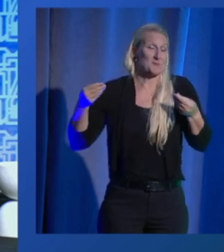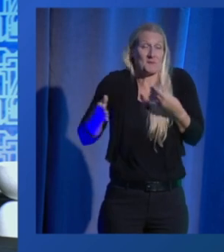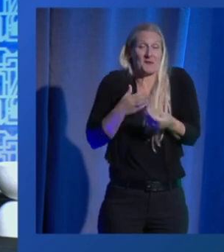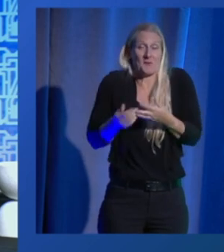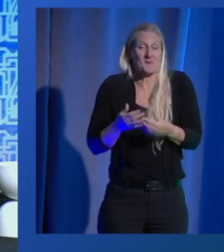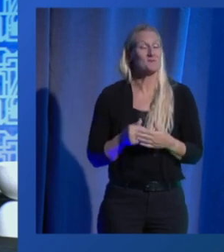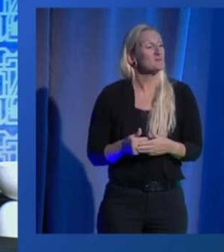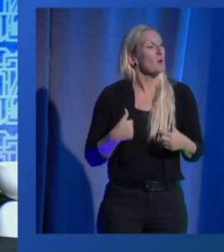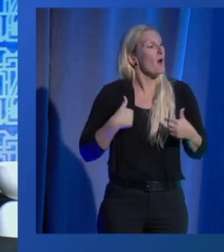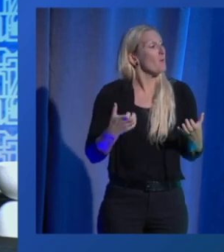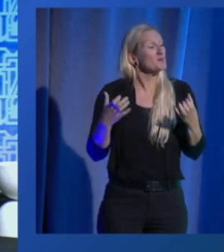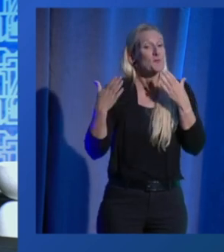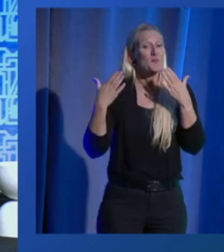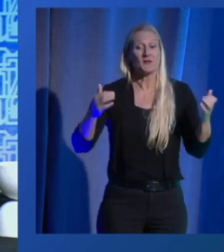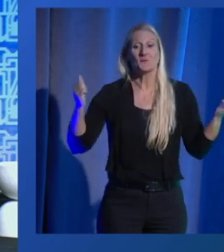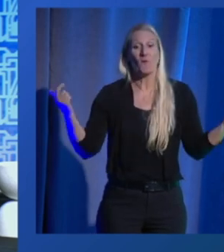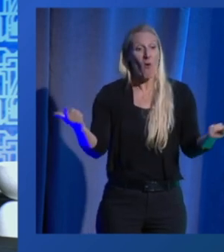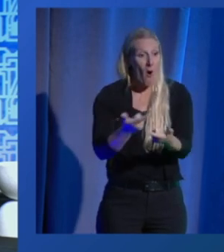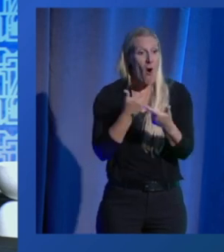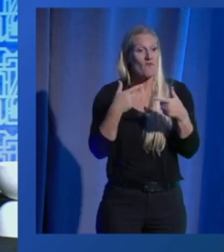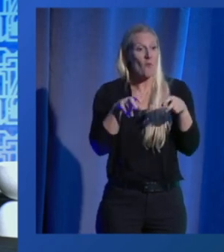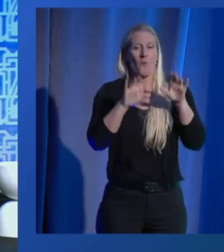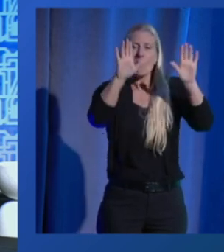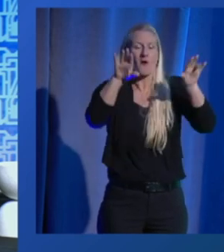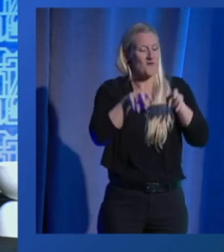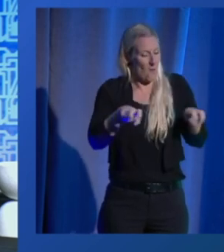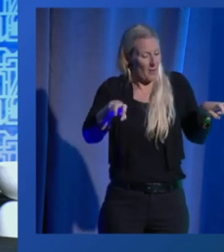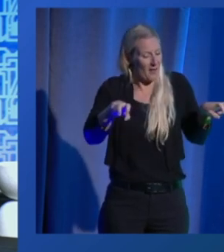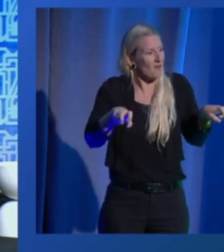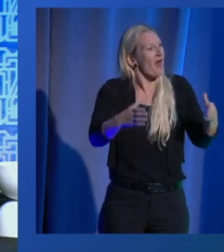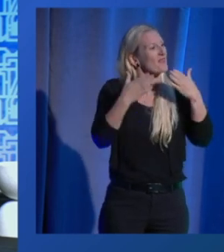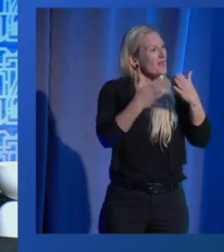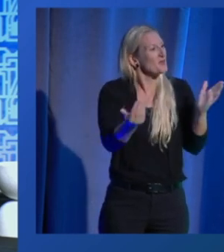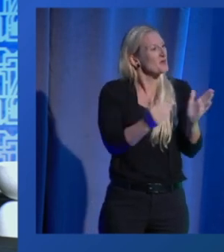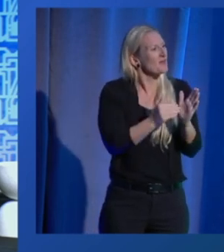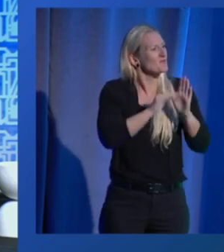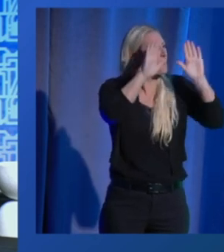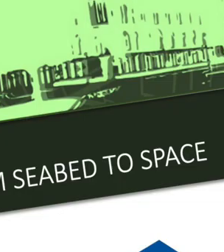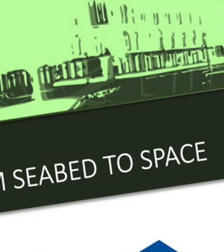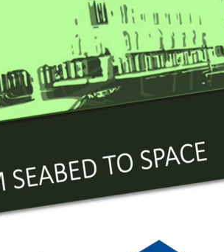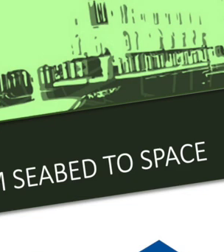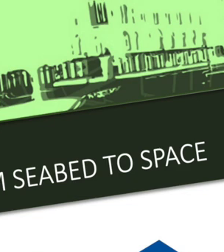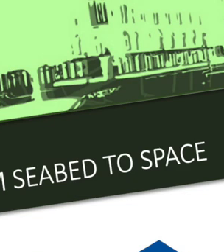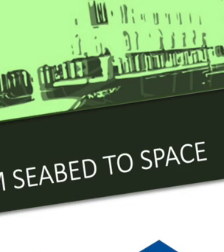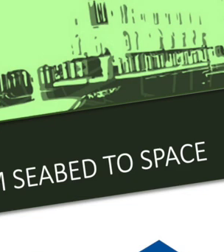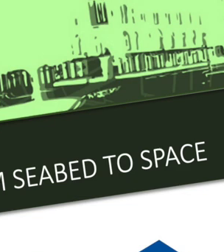thank you all for our wonderful panel today and thanks again for everyone for the great